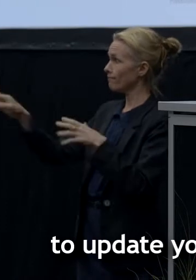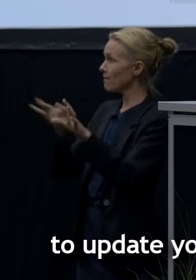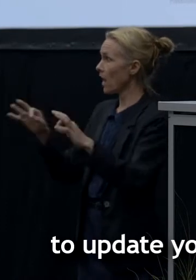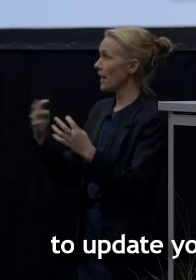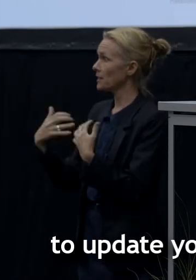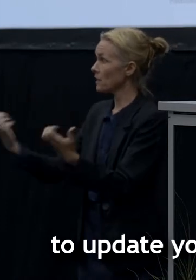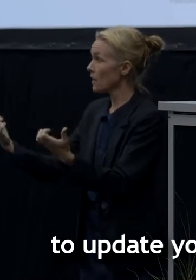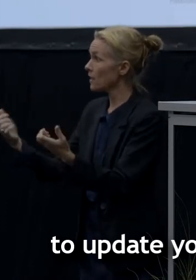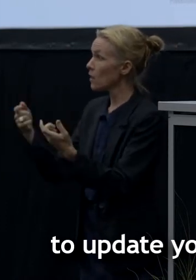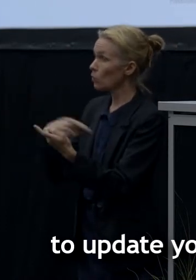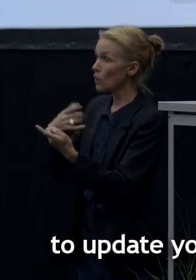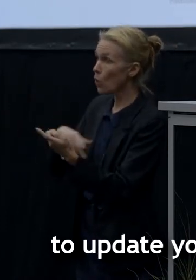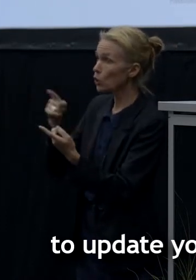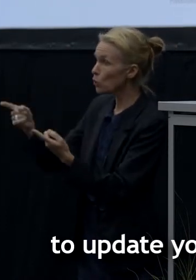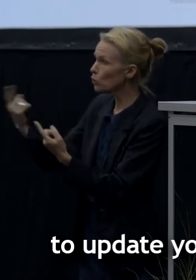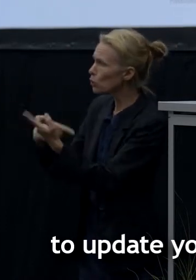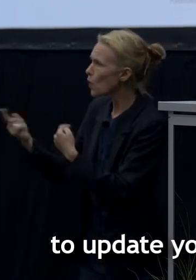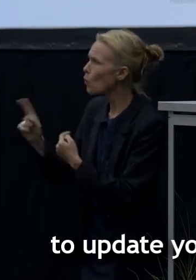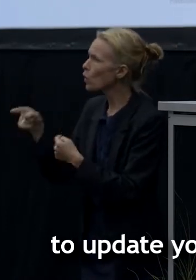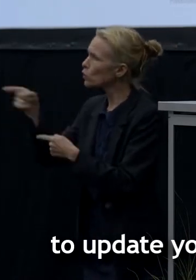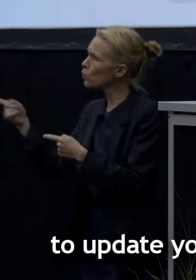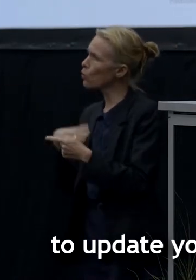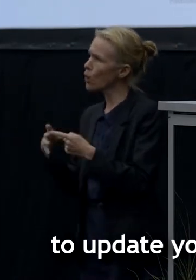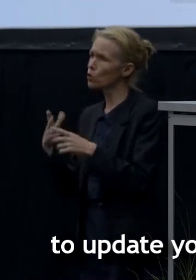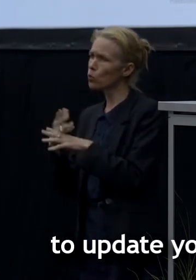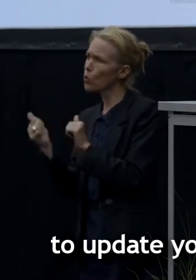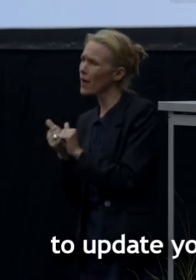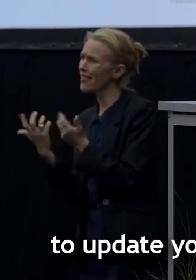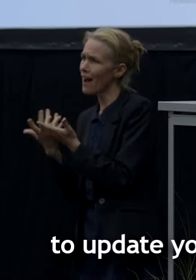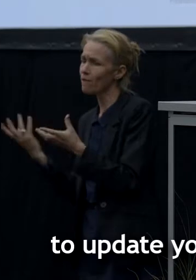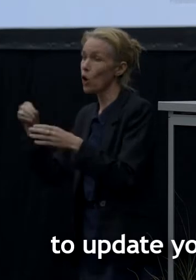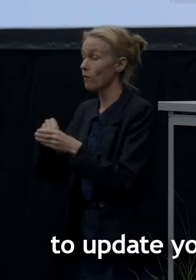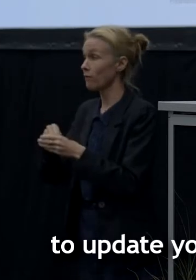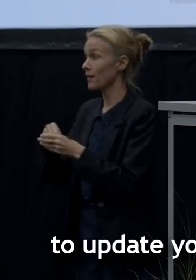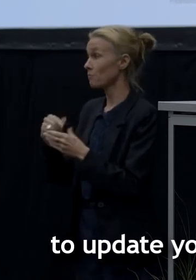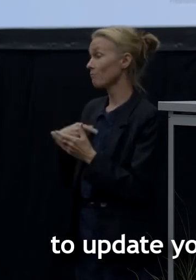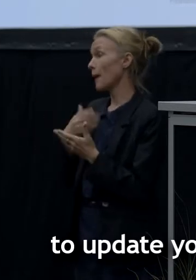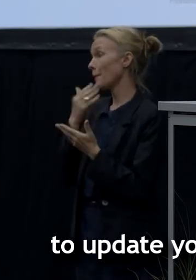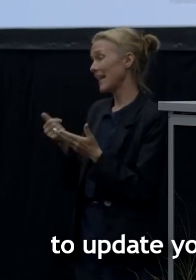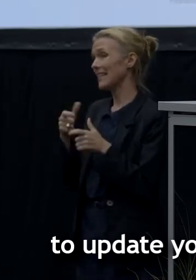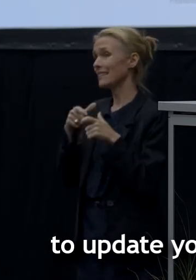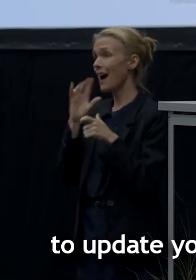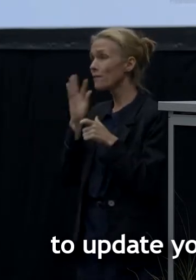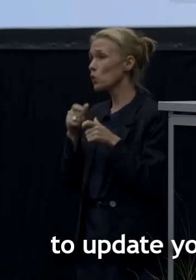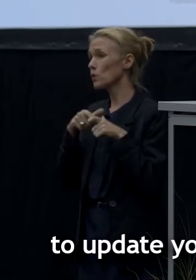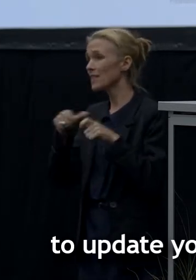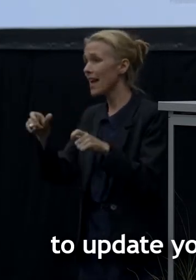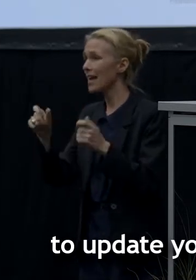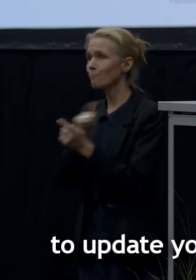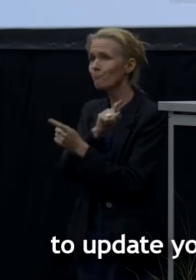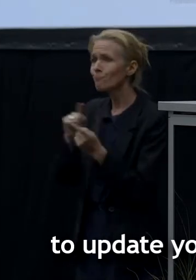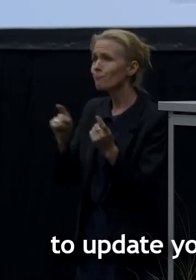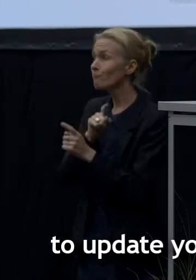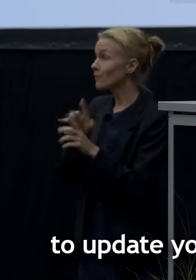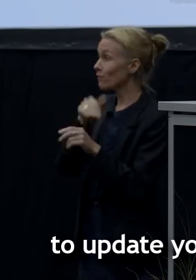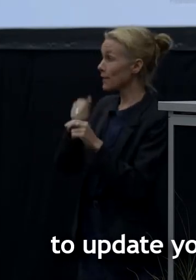tell us how you want to be involved. I urge you to stay around for the second part of the day to come and speak to the coastal team